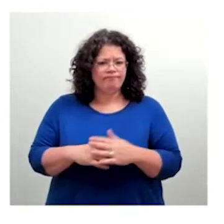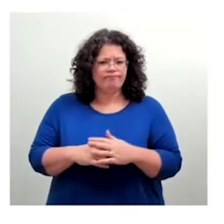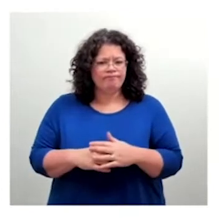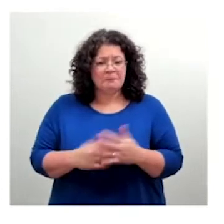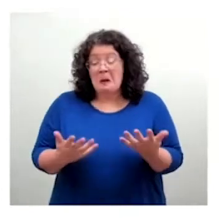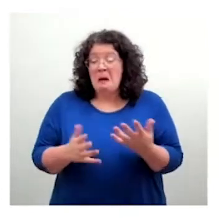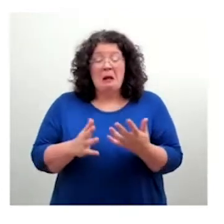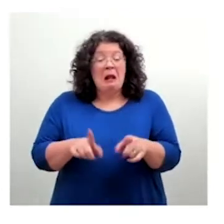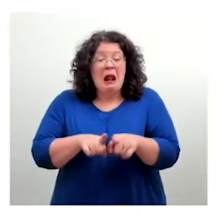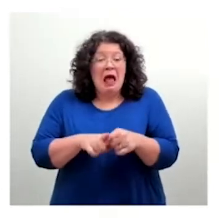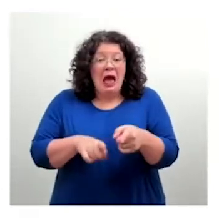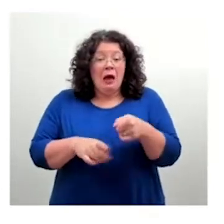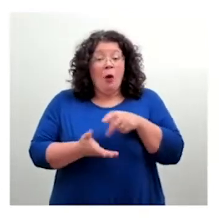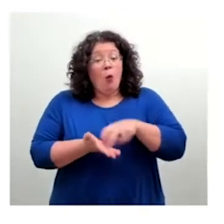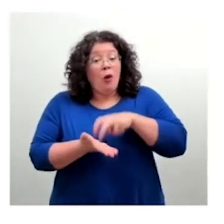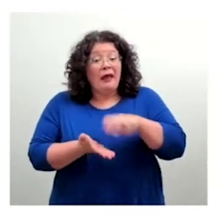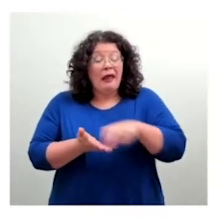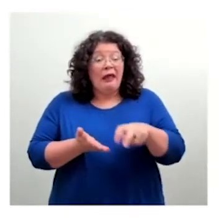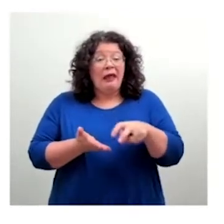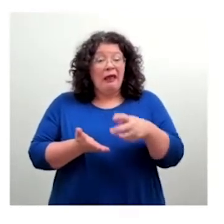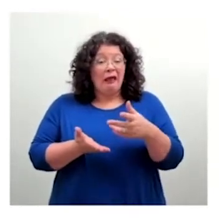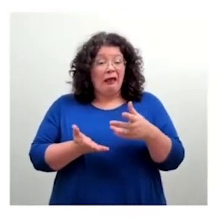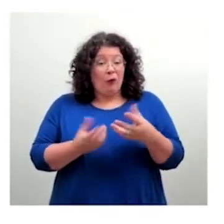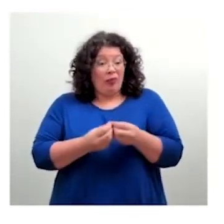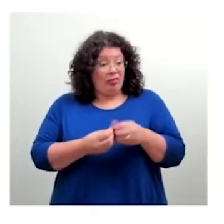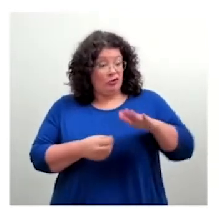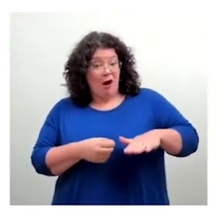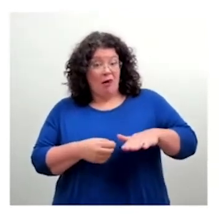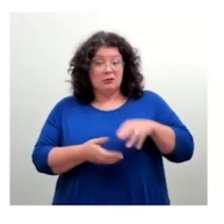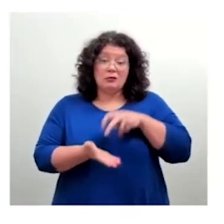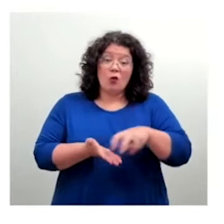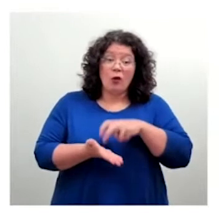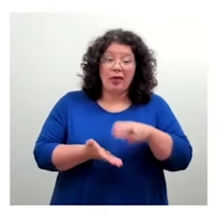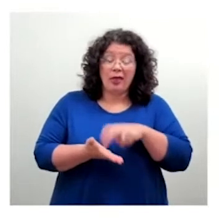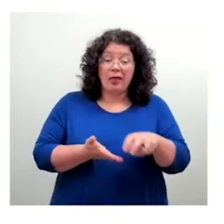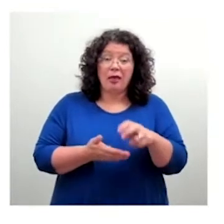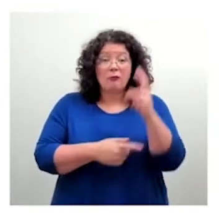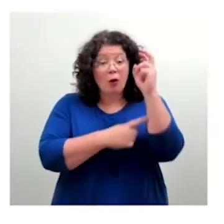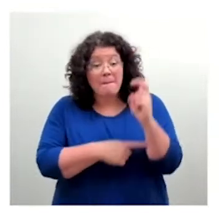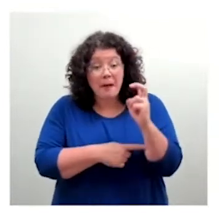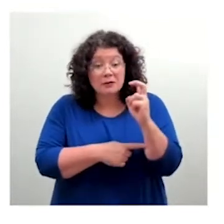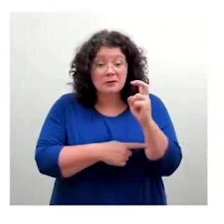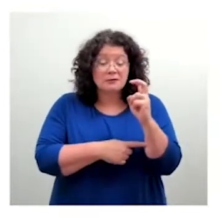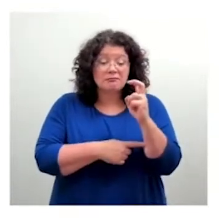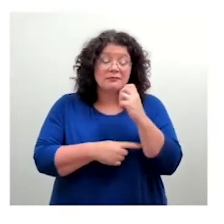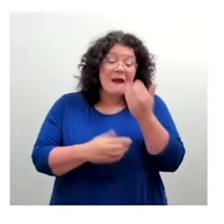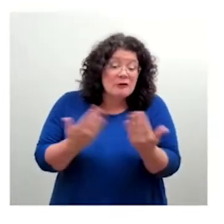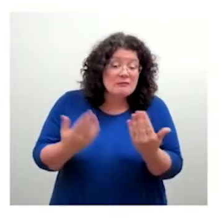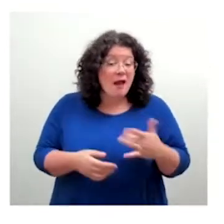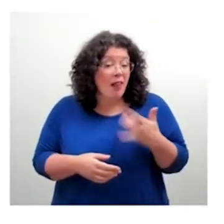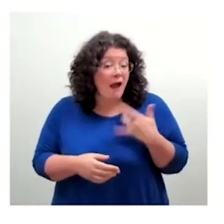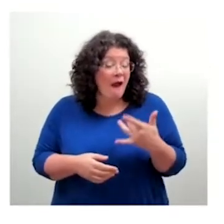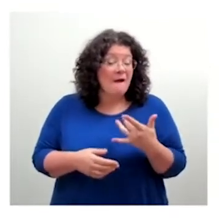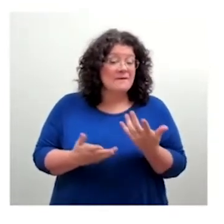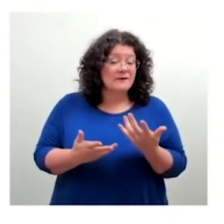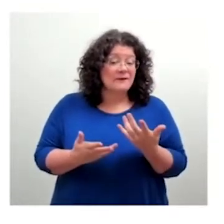we seek Soundscape and the technology that we're using to seamlessly blend into your experience. It's